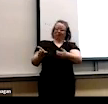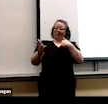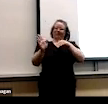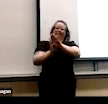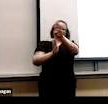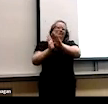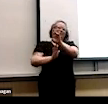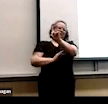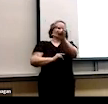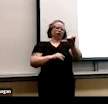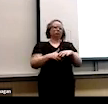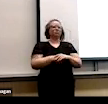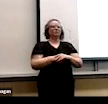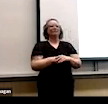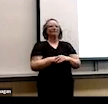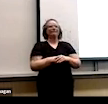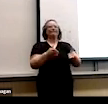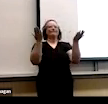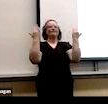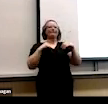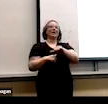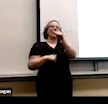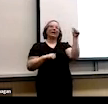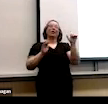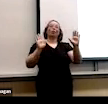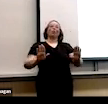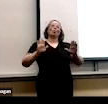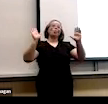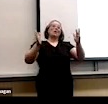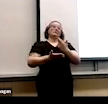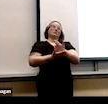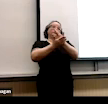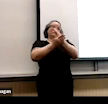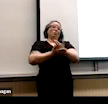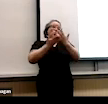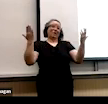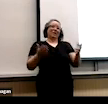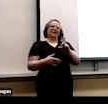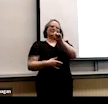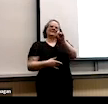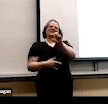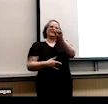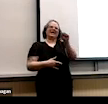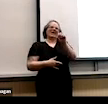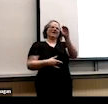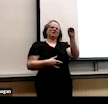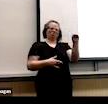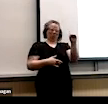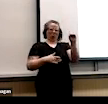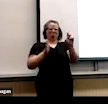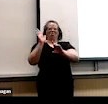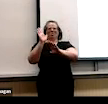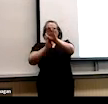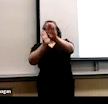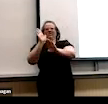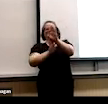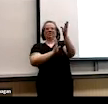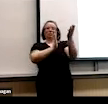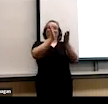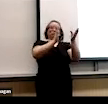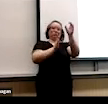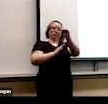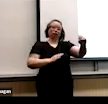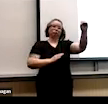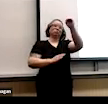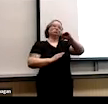Another resource, of course, is Developmental Services Ontario, which is the access point for adult developmental services funded by the Ministry of Children, Community and